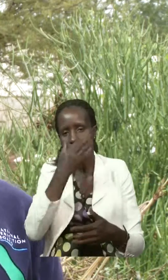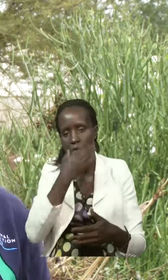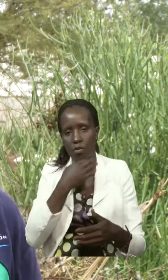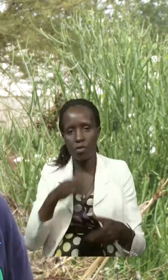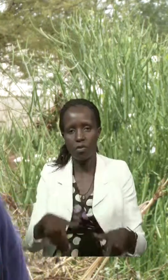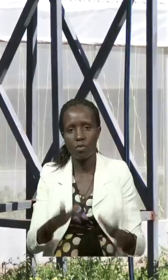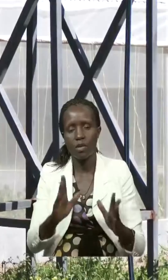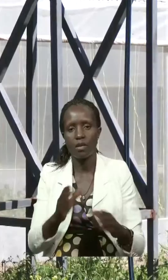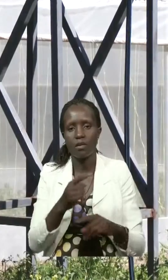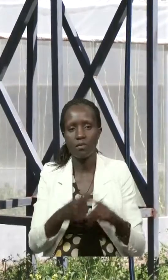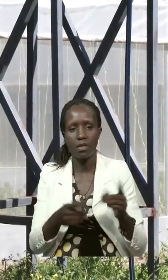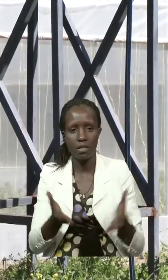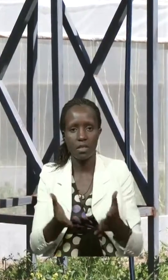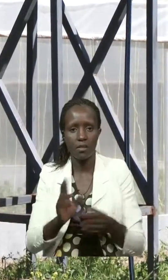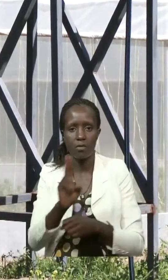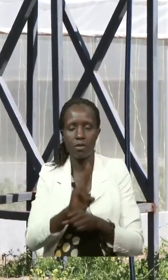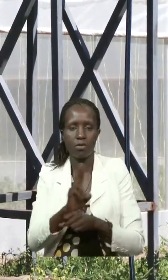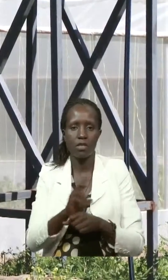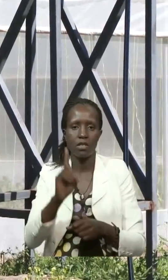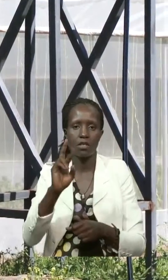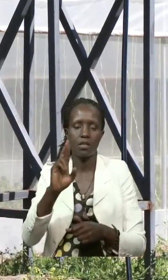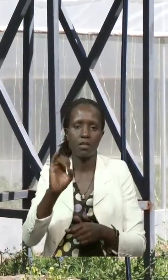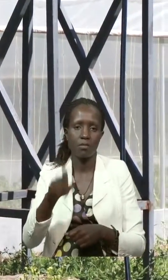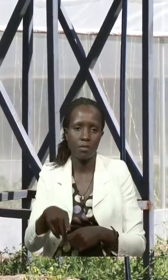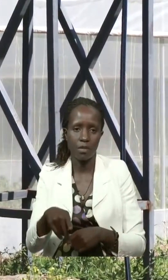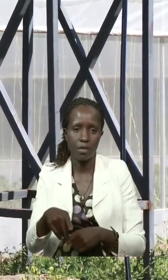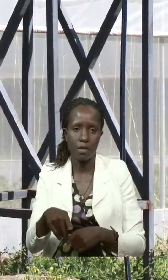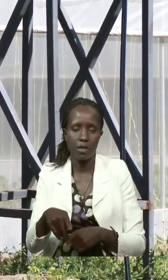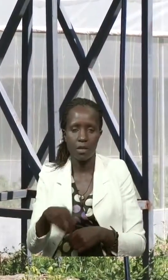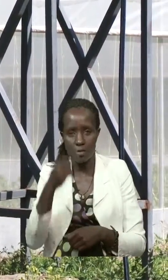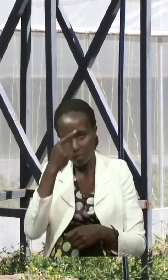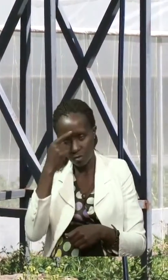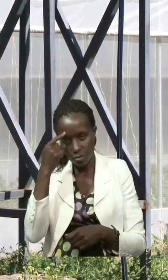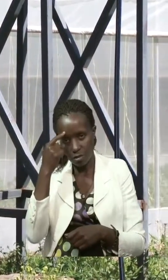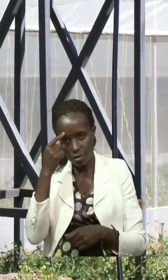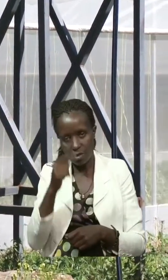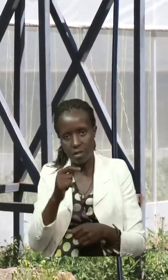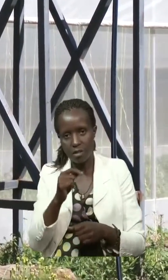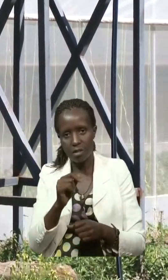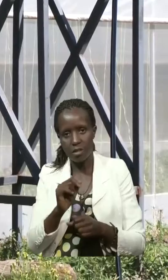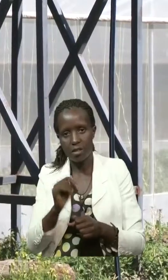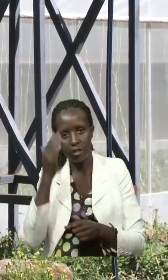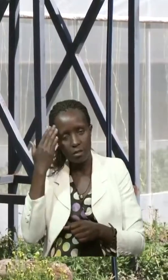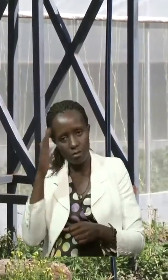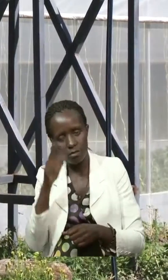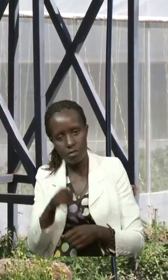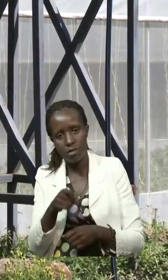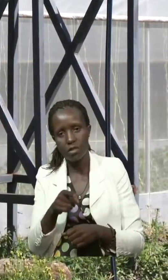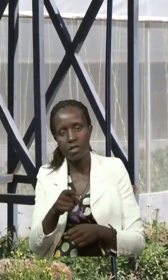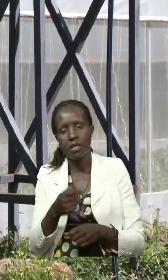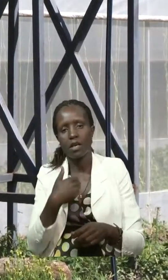we use furrows, here we are using drip, and first they are not used to the crops, they are not using to